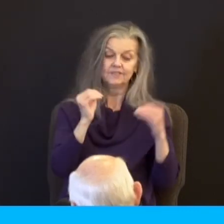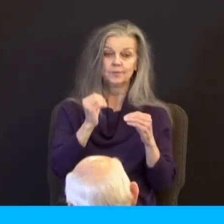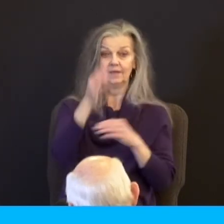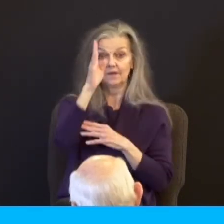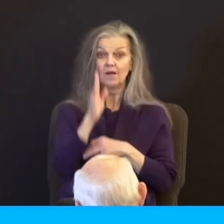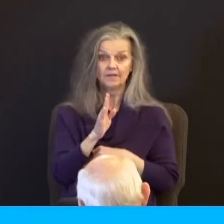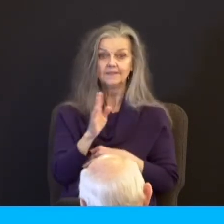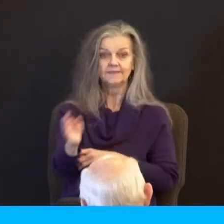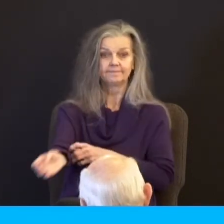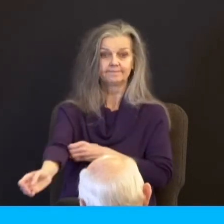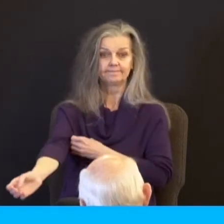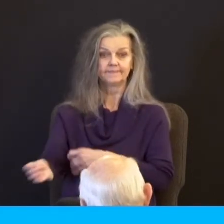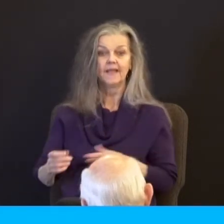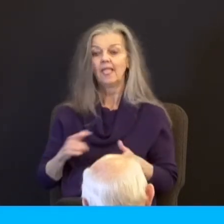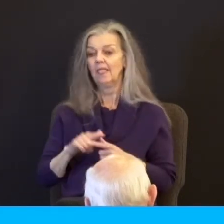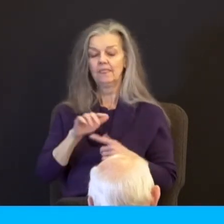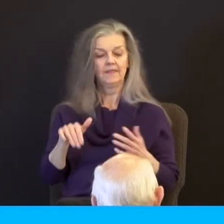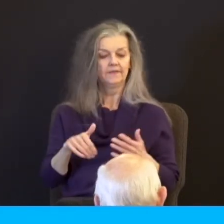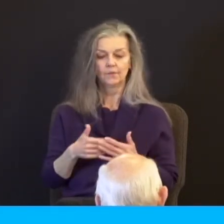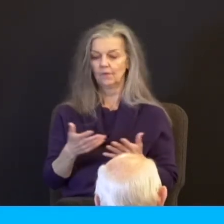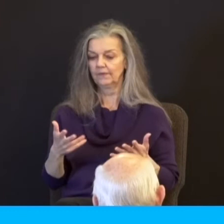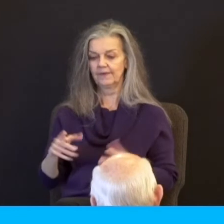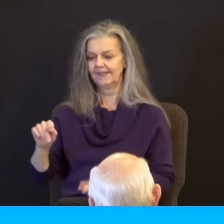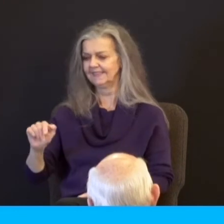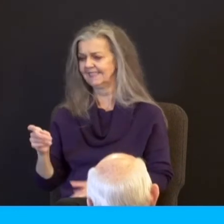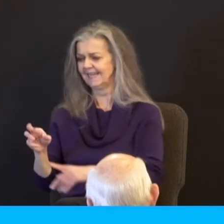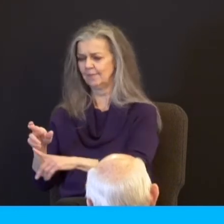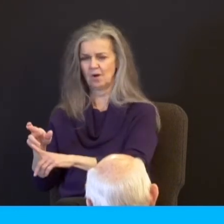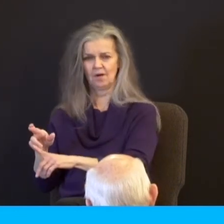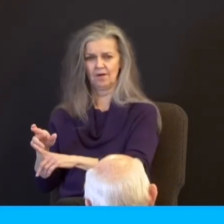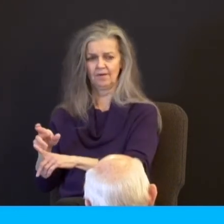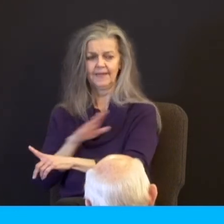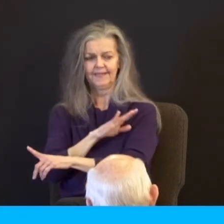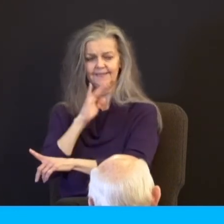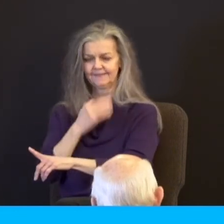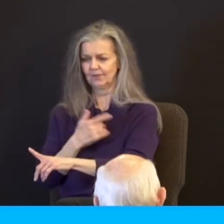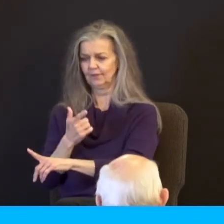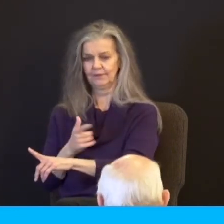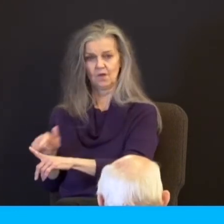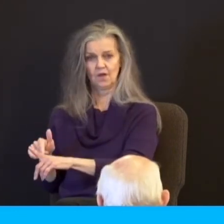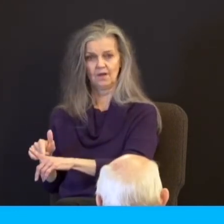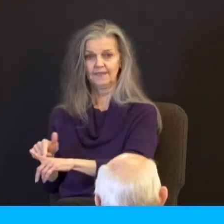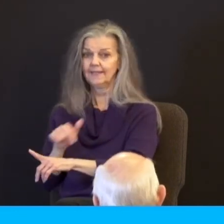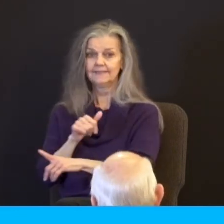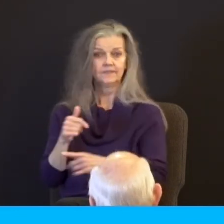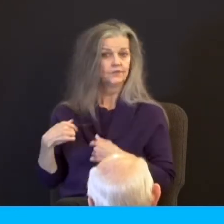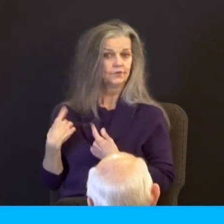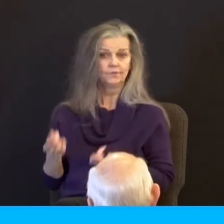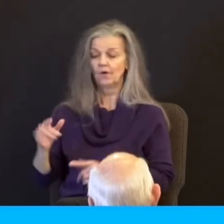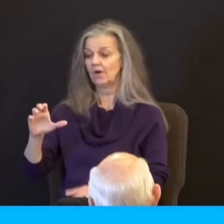way. Then this whole rigmarole of Tamar's daughter-in-law pretending, thus far, not a good influence.